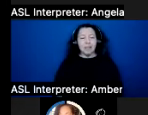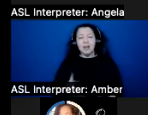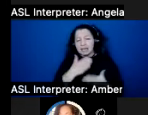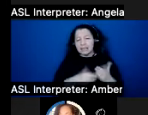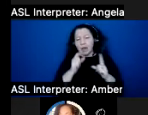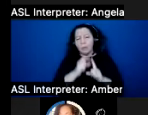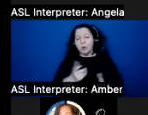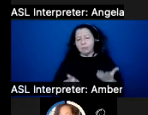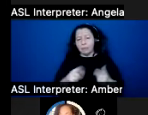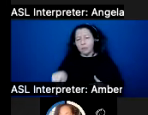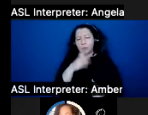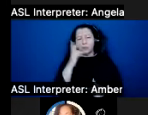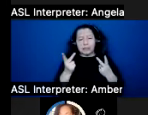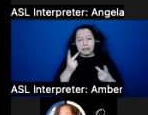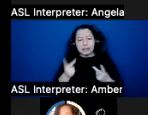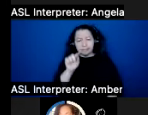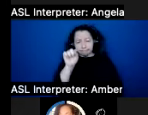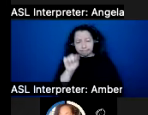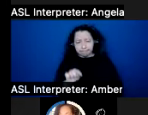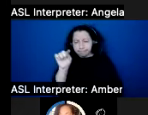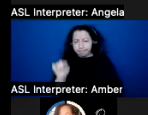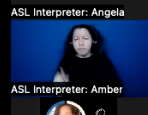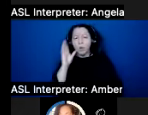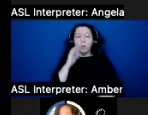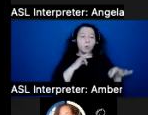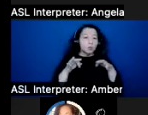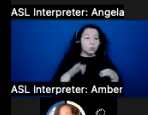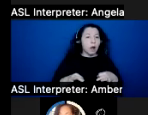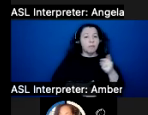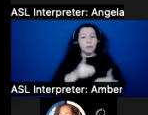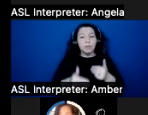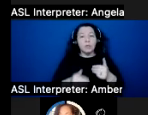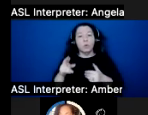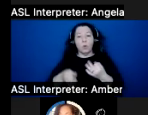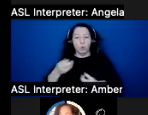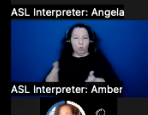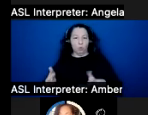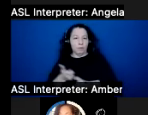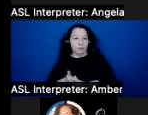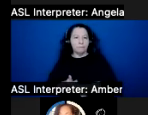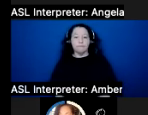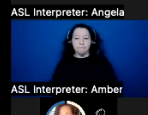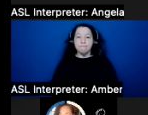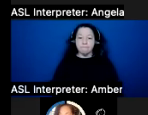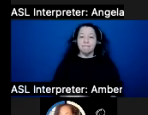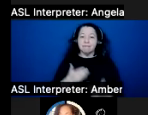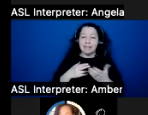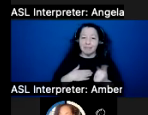may see, either to describe the procedure or the courtroom. Next slide, please.